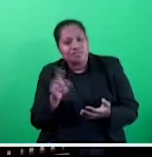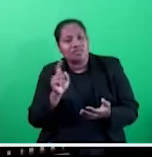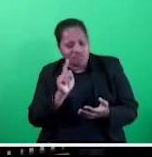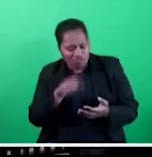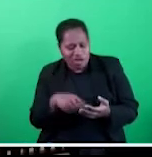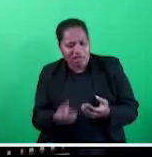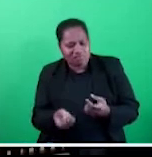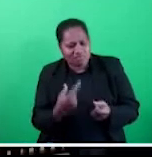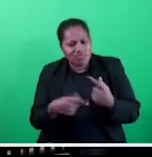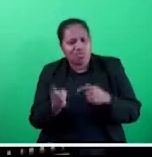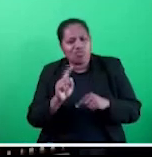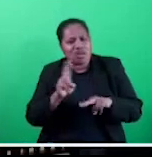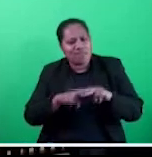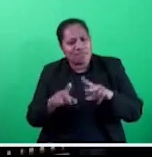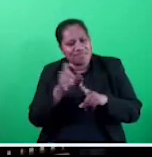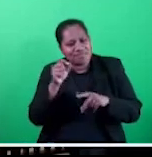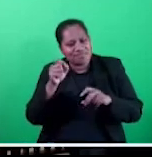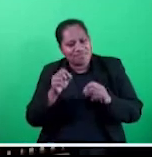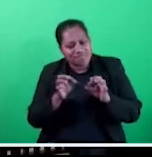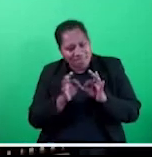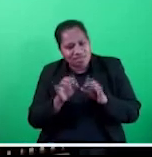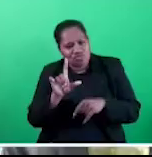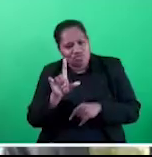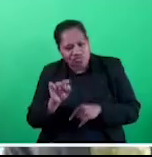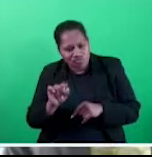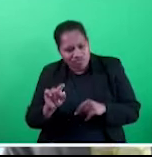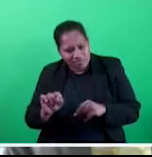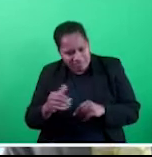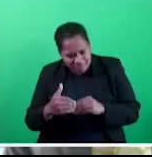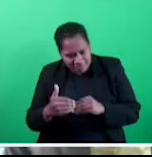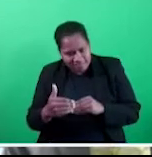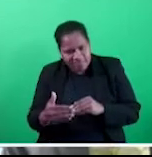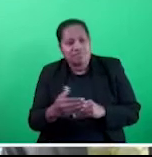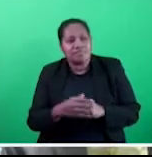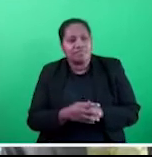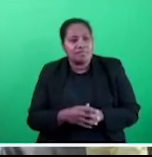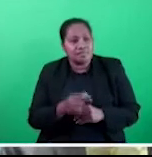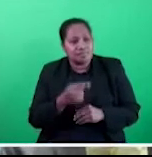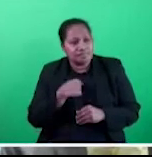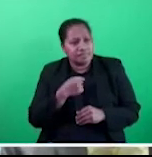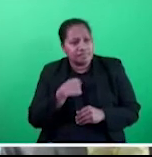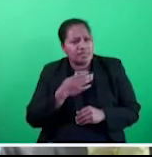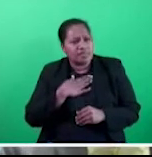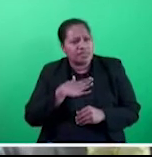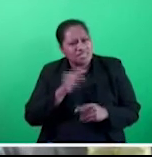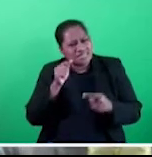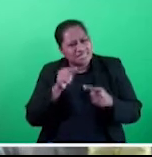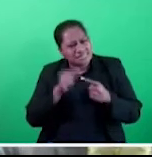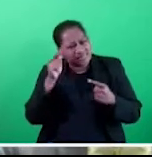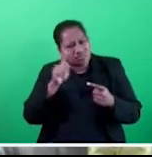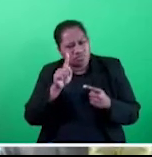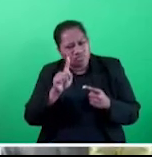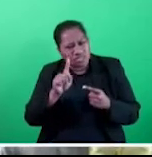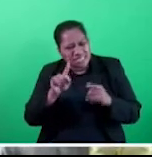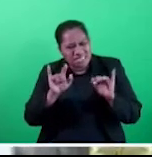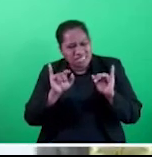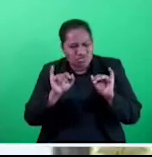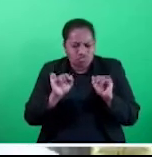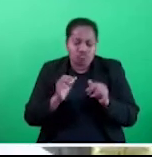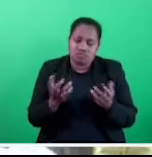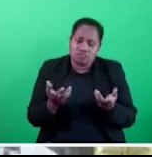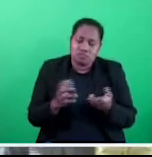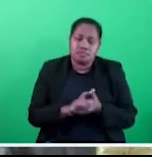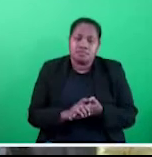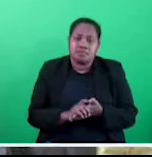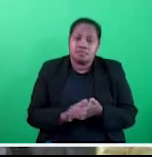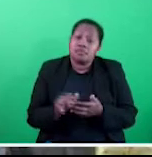been undertaking. I'll not be speaking on the recommendations in particular, but on just one particular issue, and